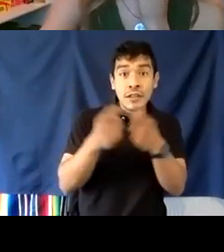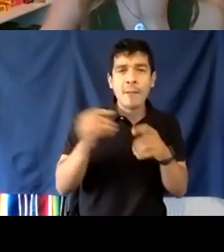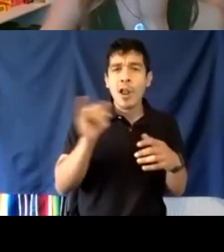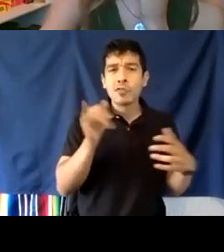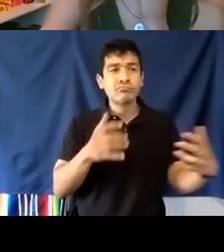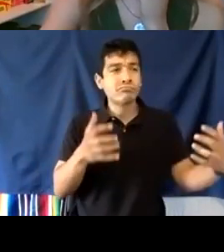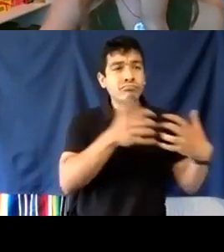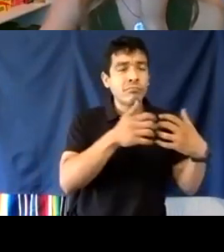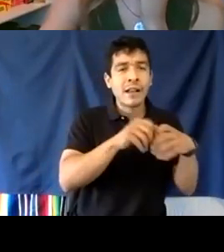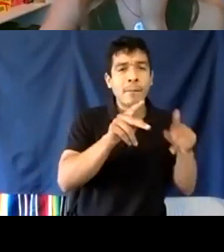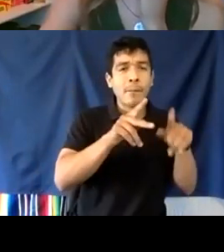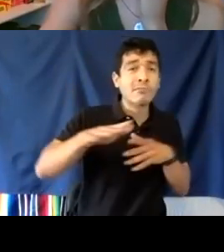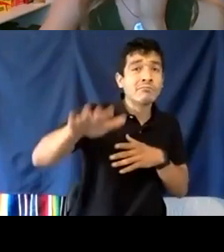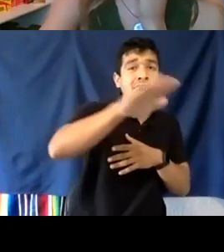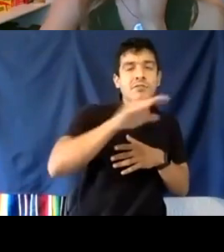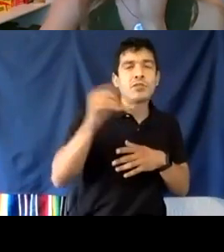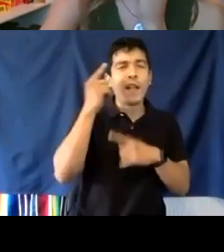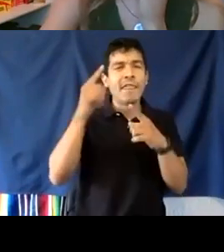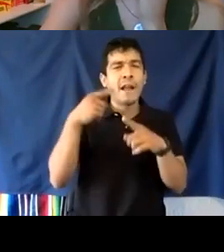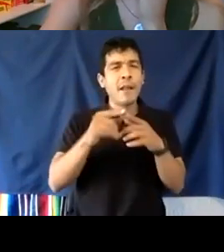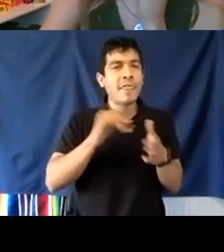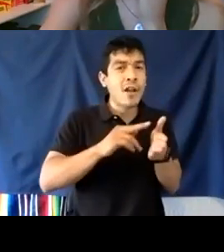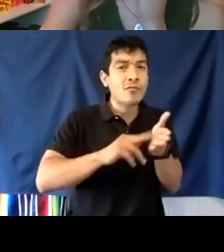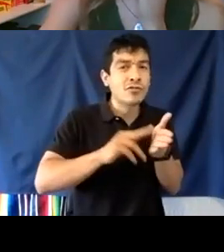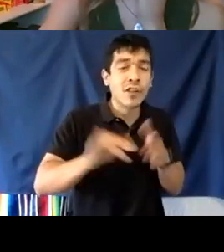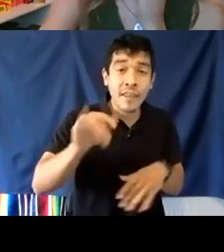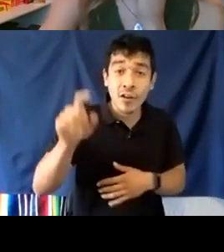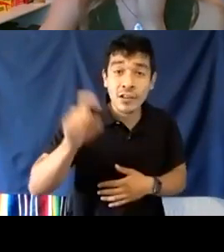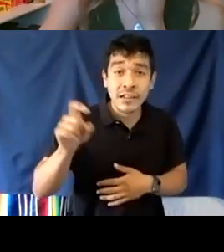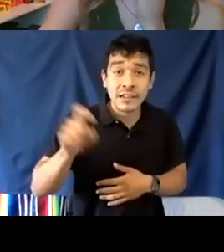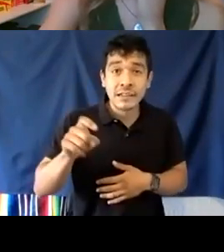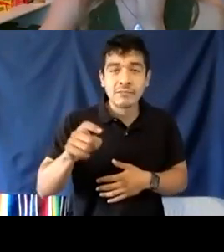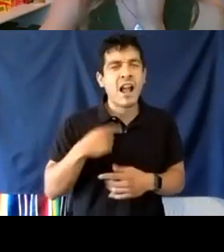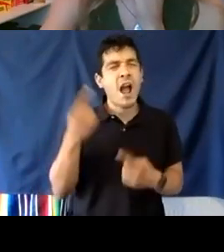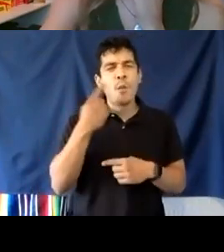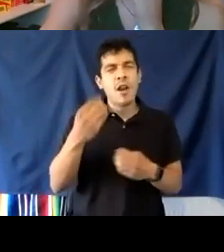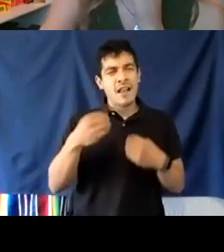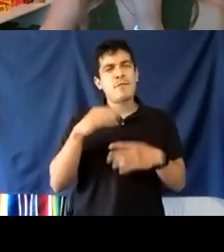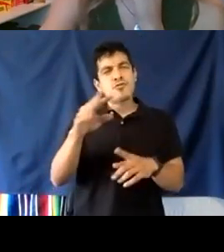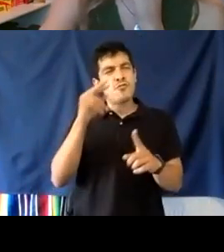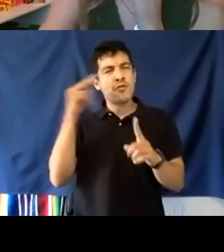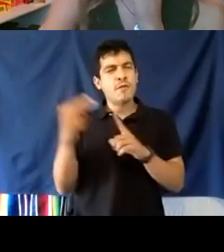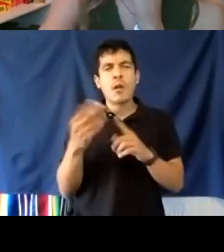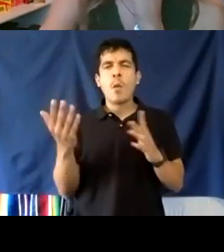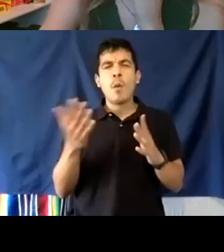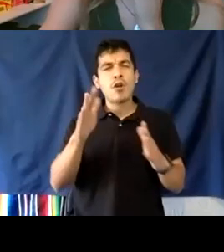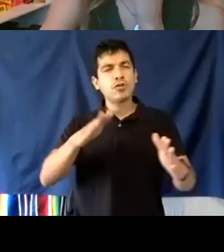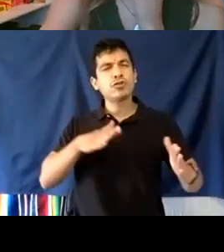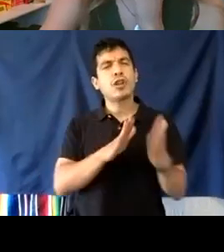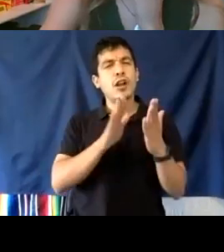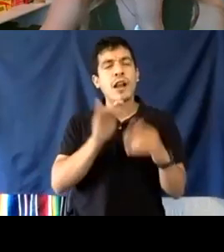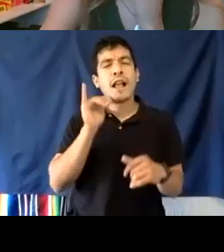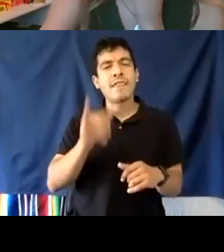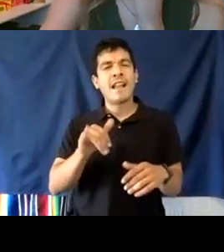field to think about the research that is needed. And I'm wondering if you might give us your perspective on what are some of those challenges that lie